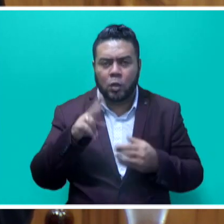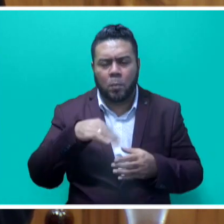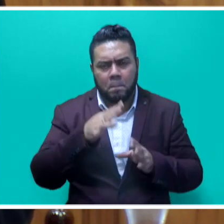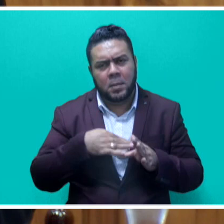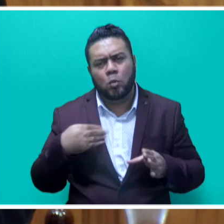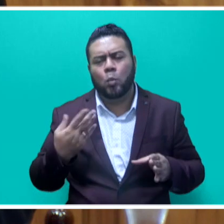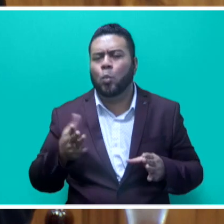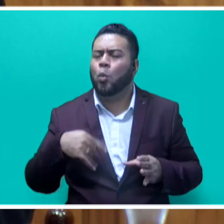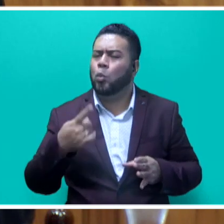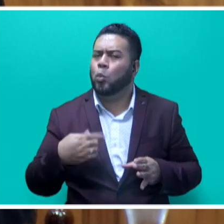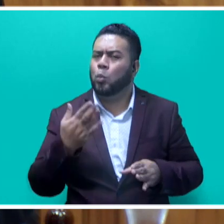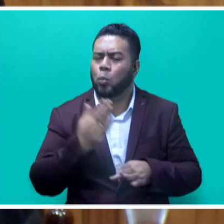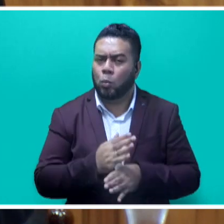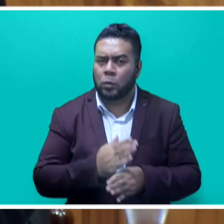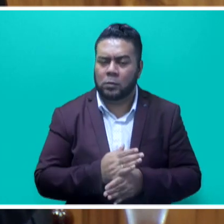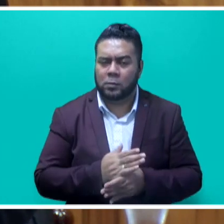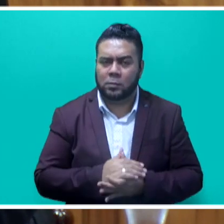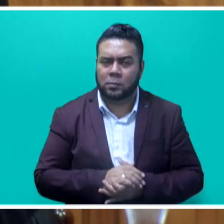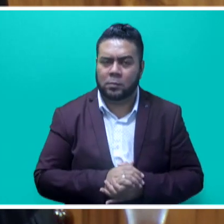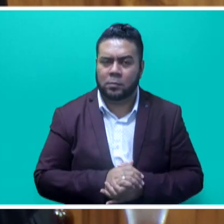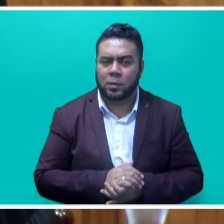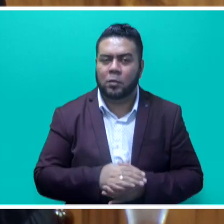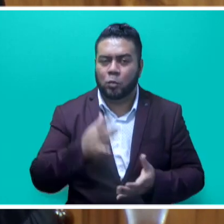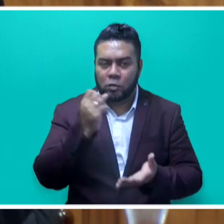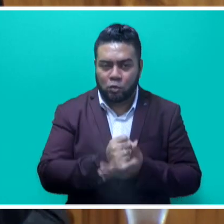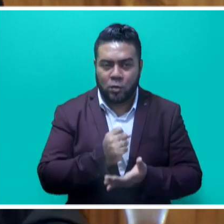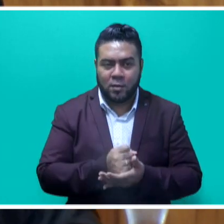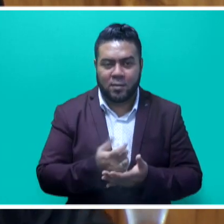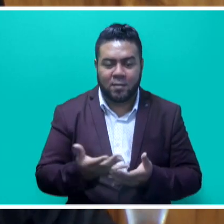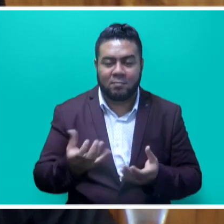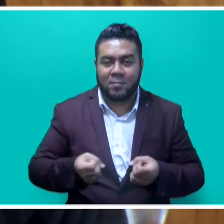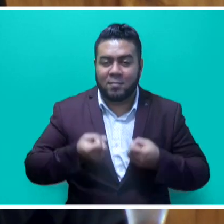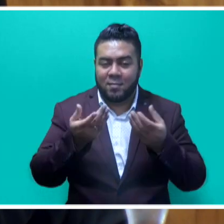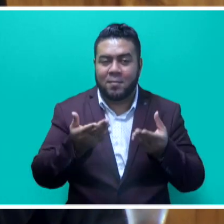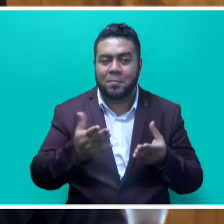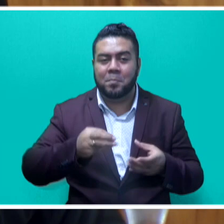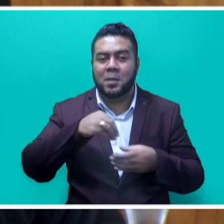with the SPARTAN organizers through the steering committee to ensure that the event delivers maximum